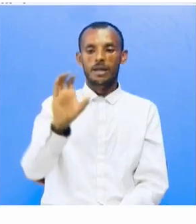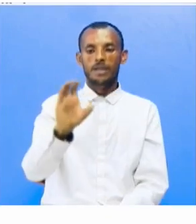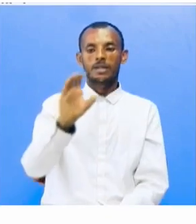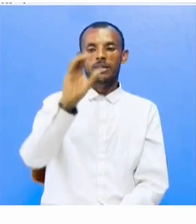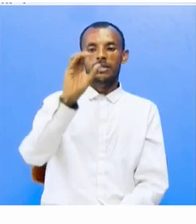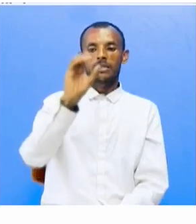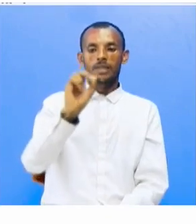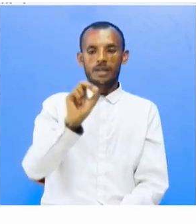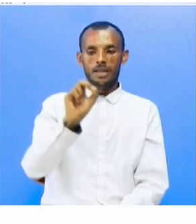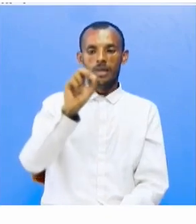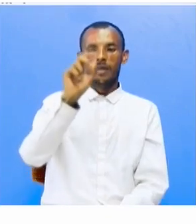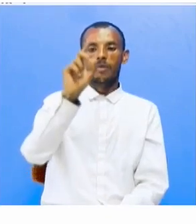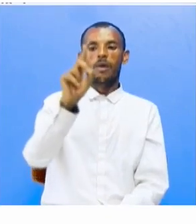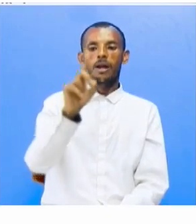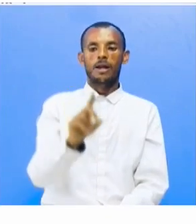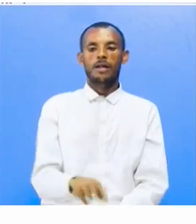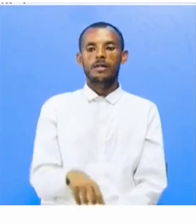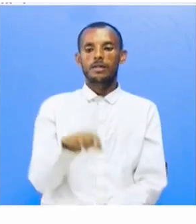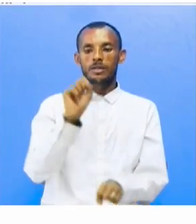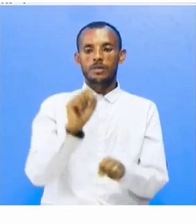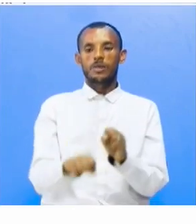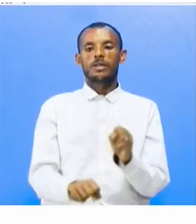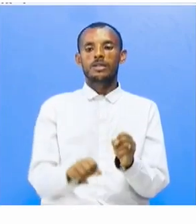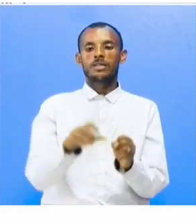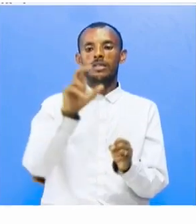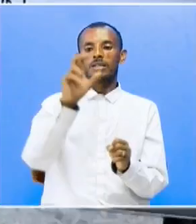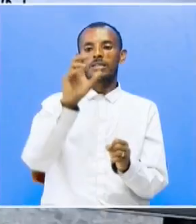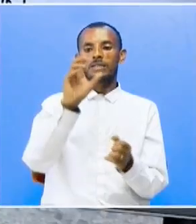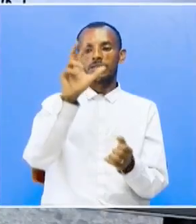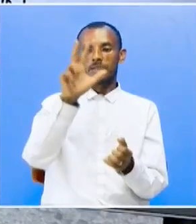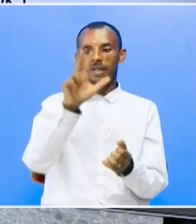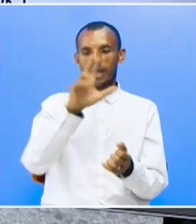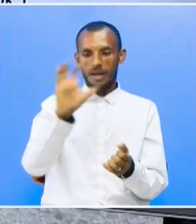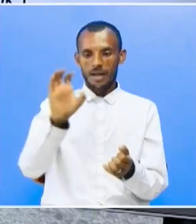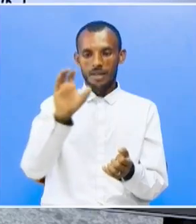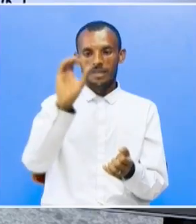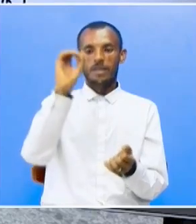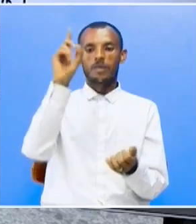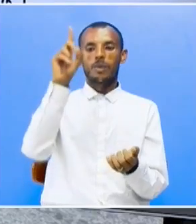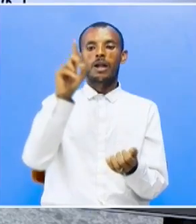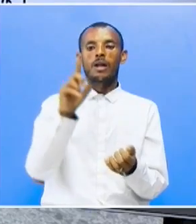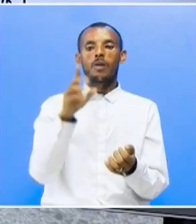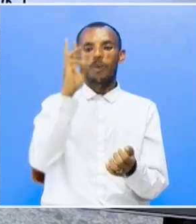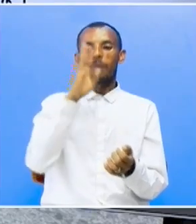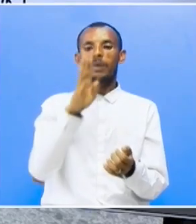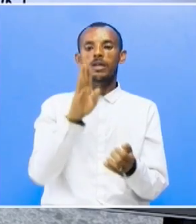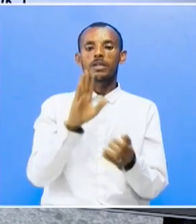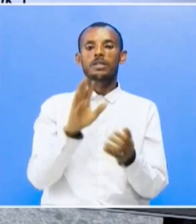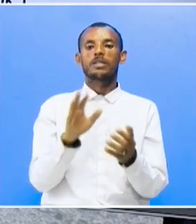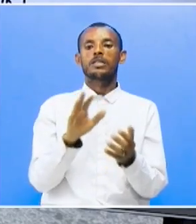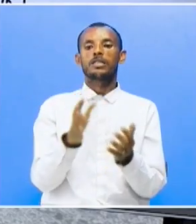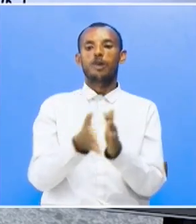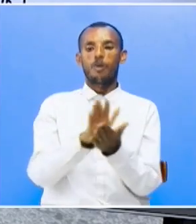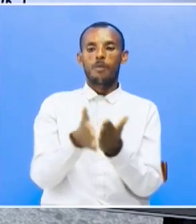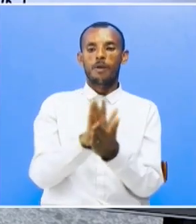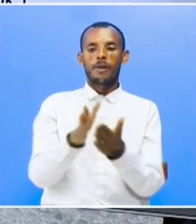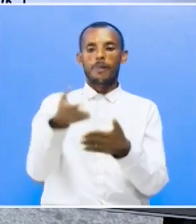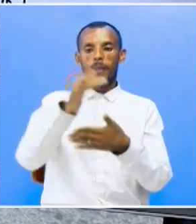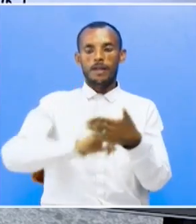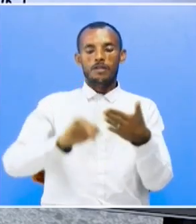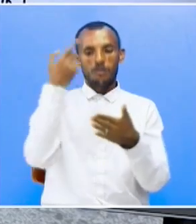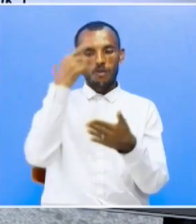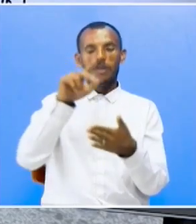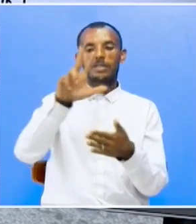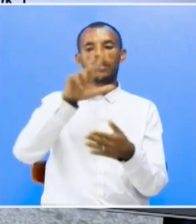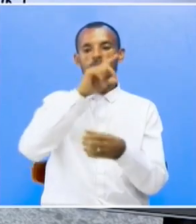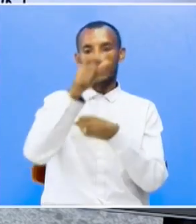331. So 331 will be the compound interest throughout 3 years. So